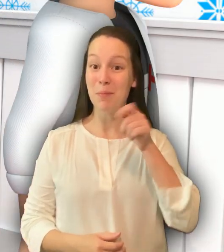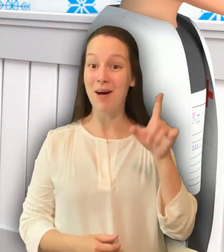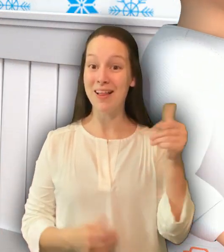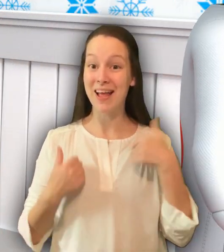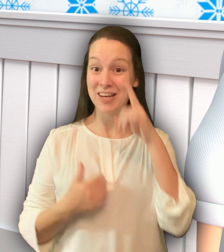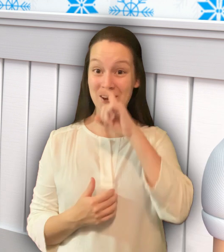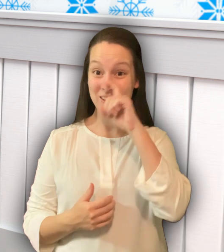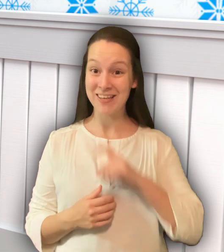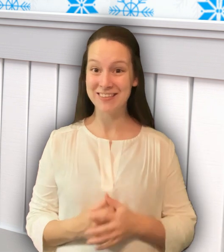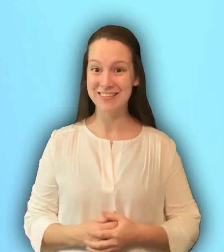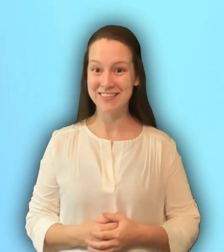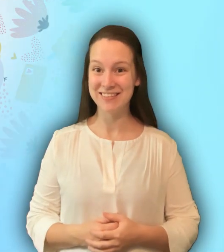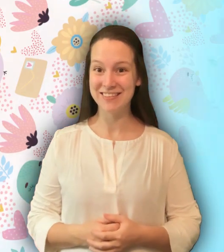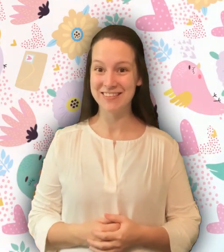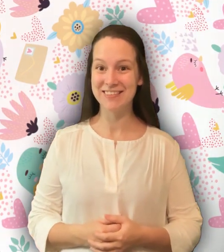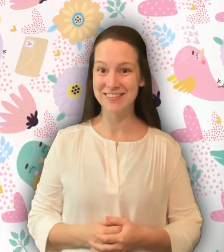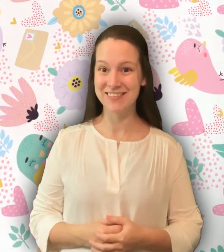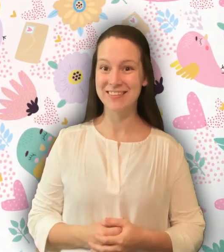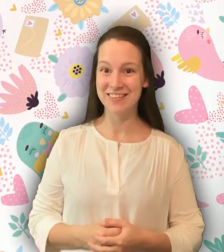Miss Polly had a dolly